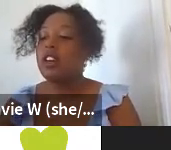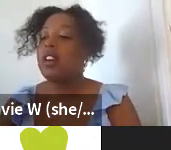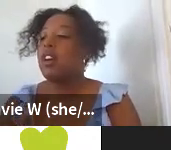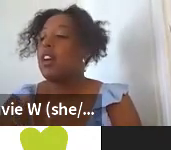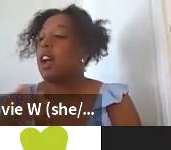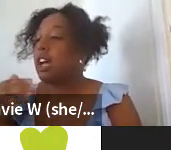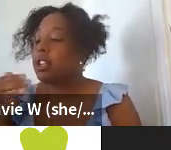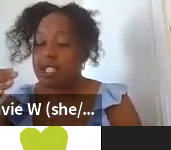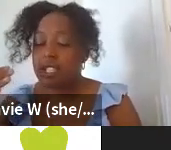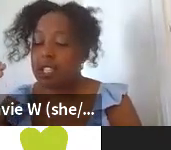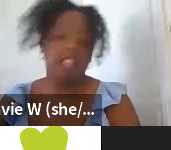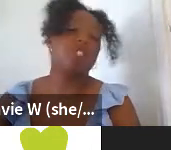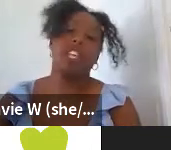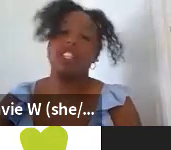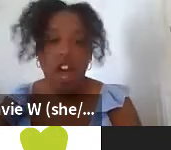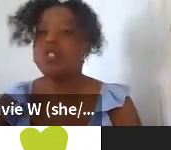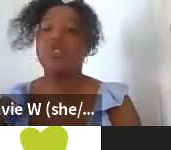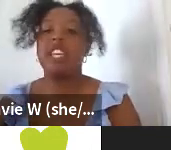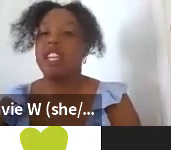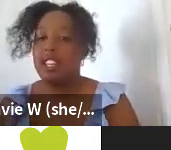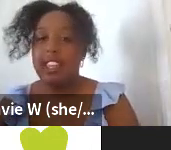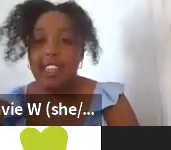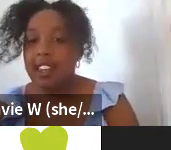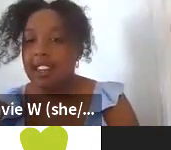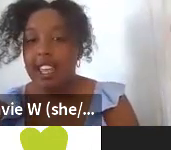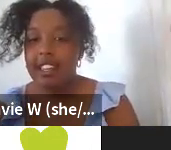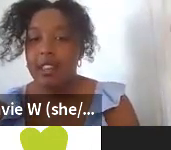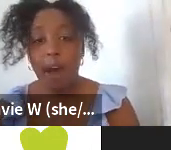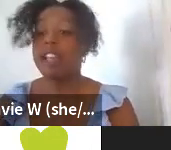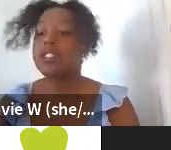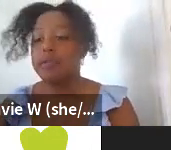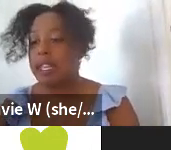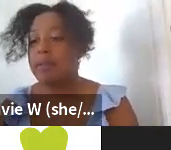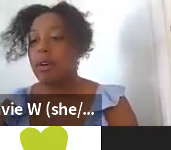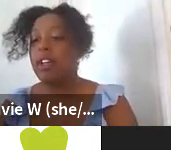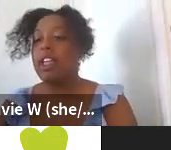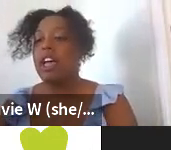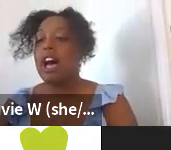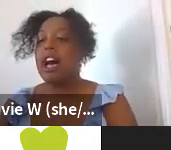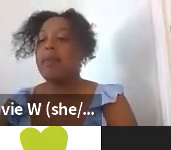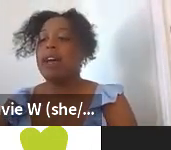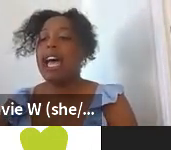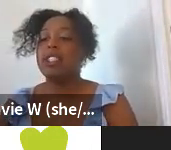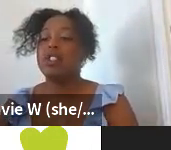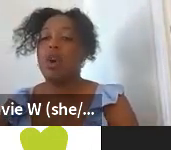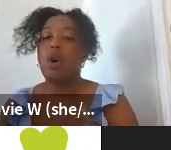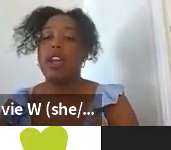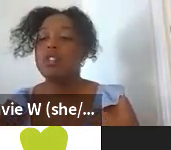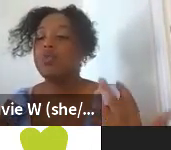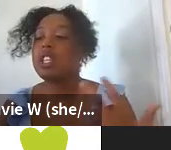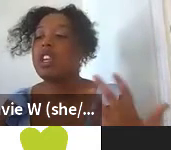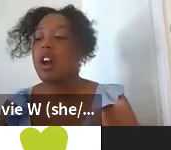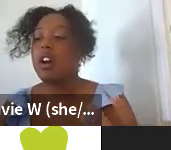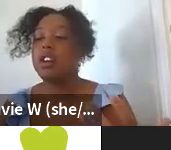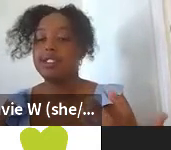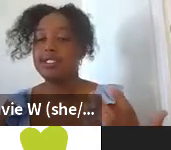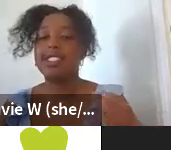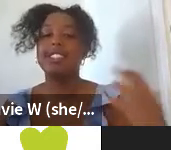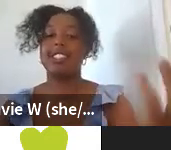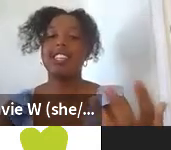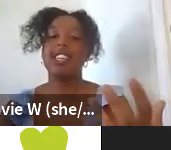hear, it's essentially indoctrinated in the minds of people. And so it is really